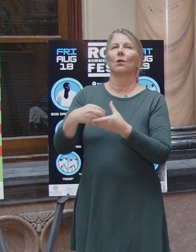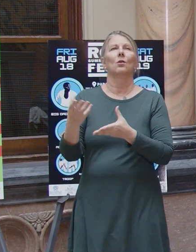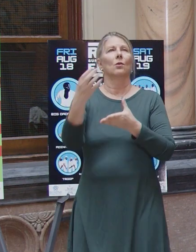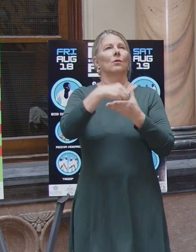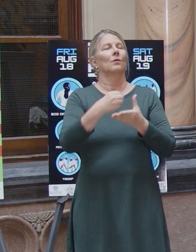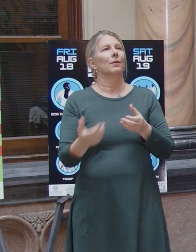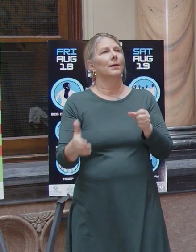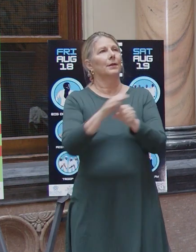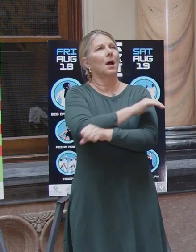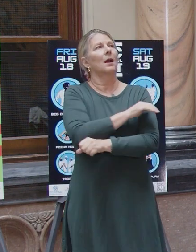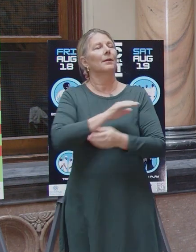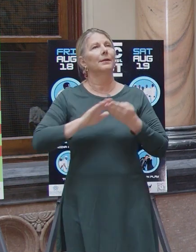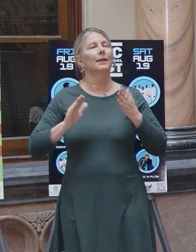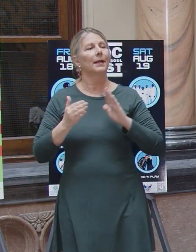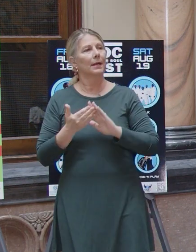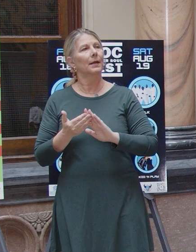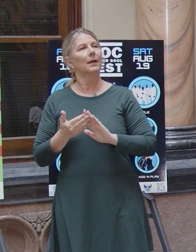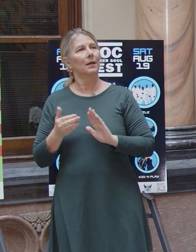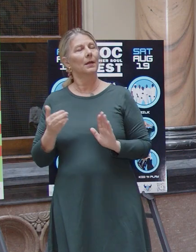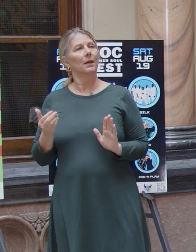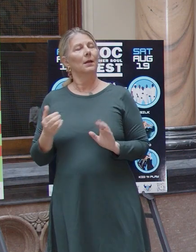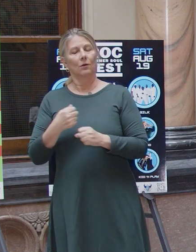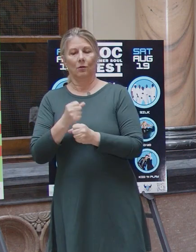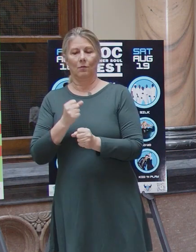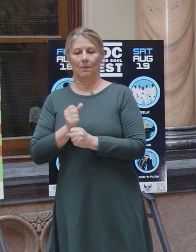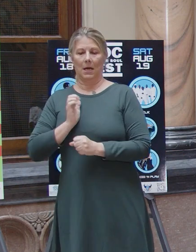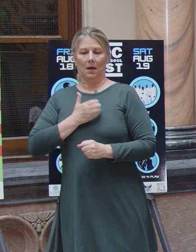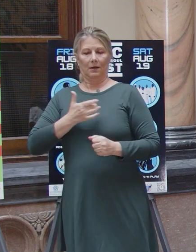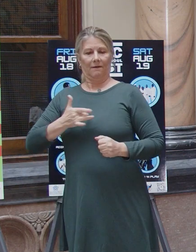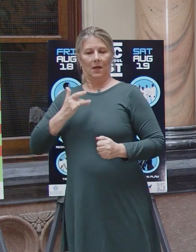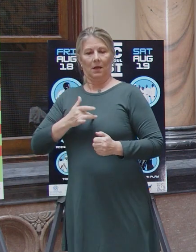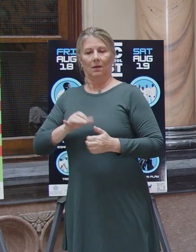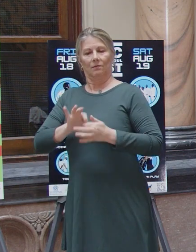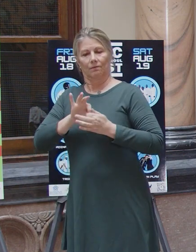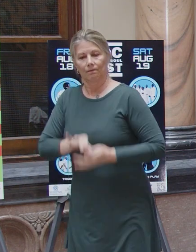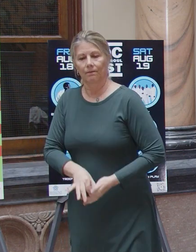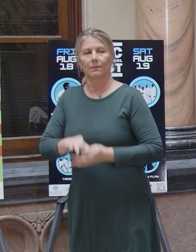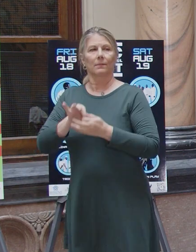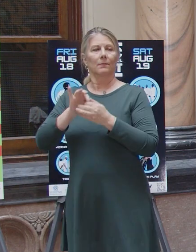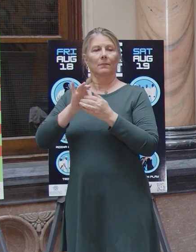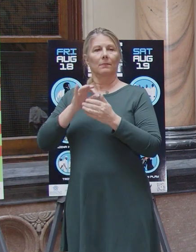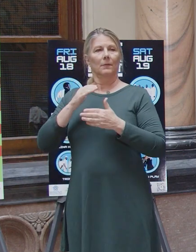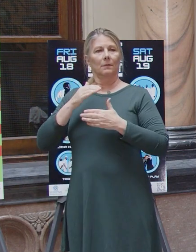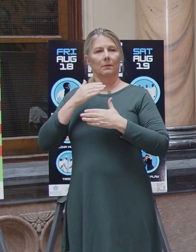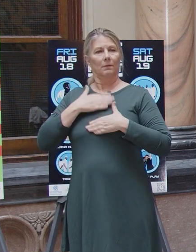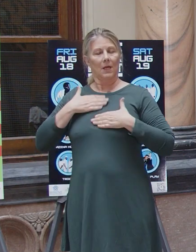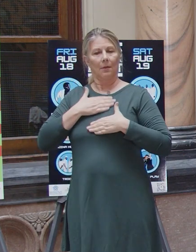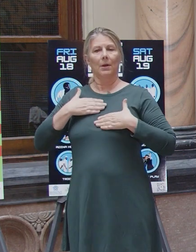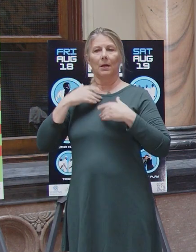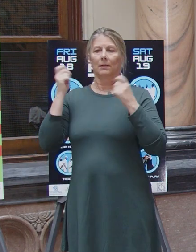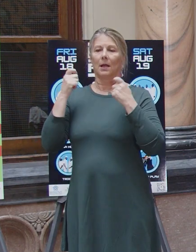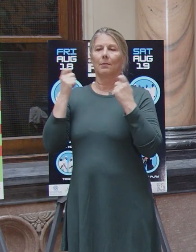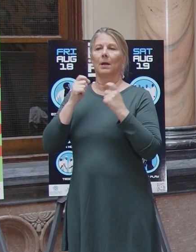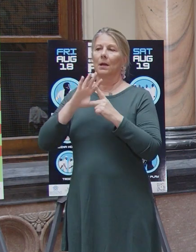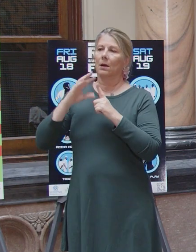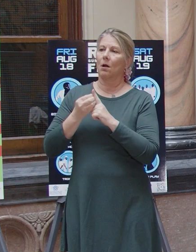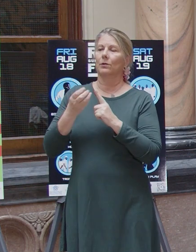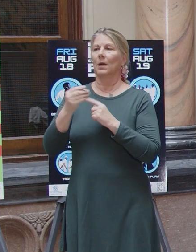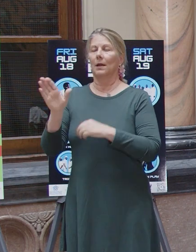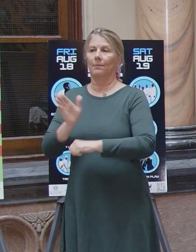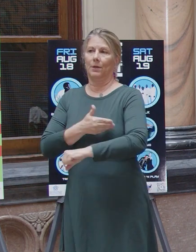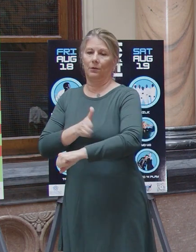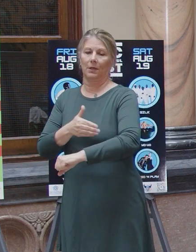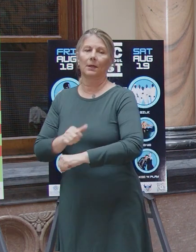by creating a greater sense of community, celebrating culture and music. Community events like